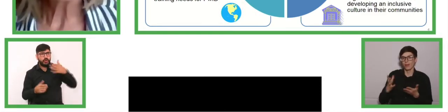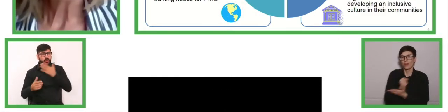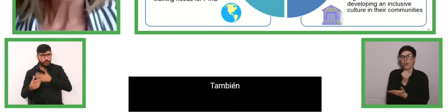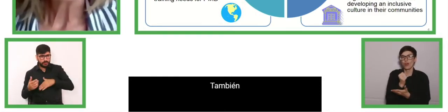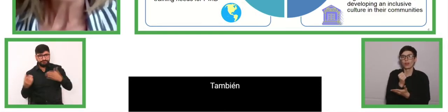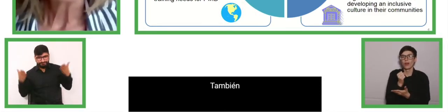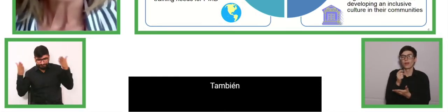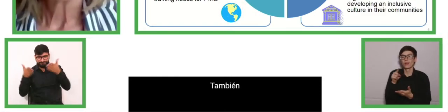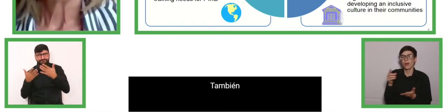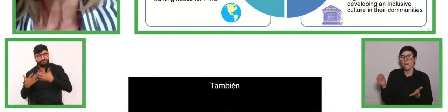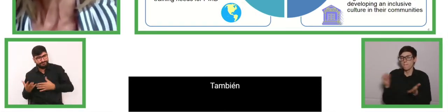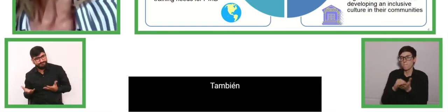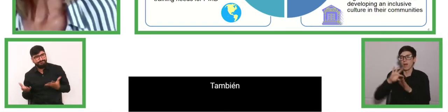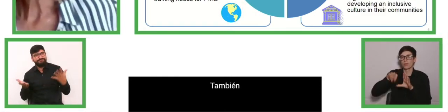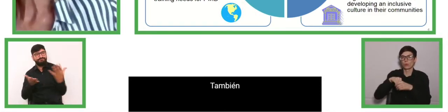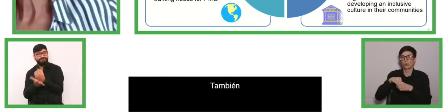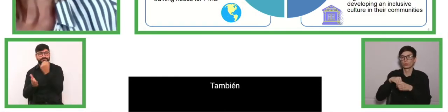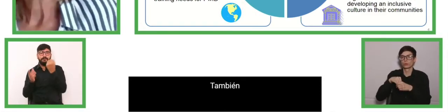So,